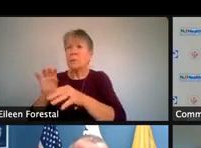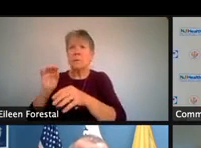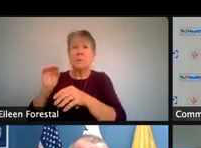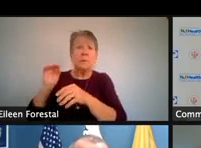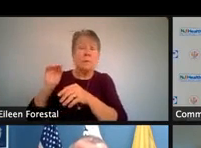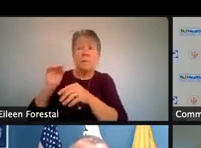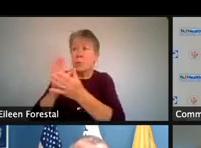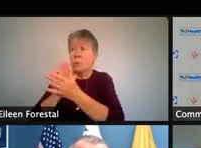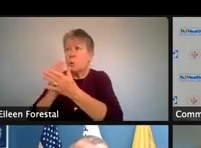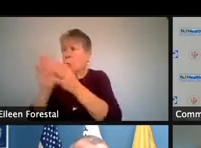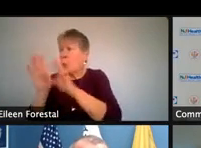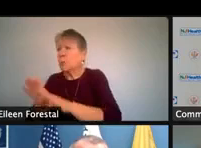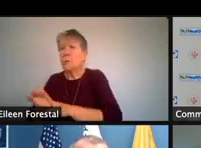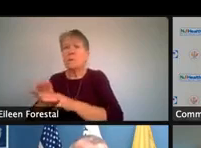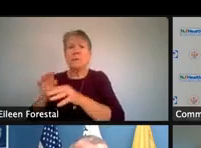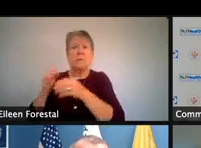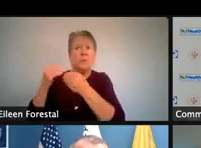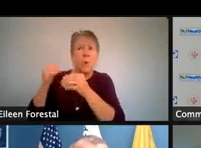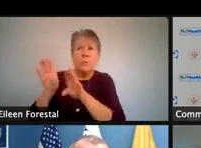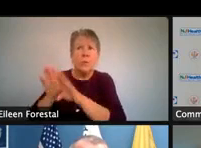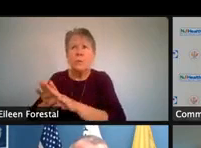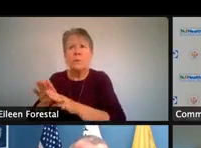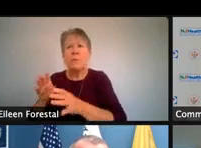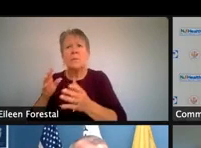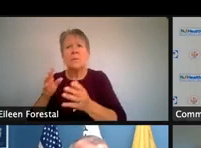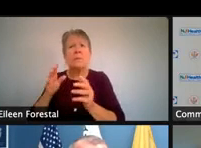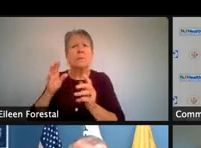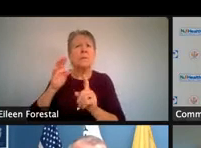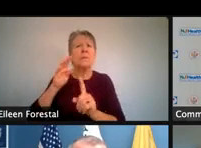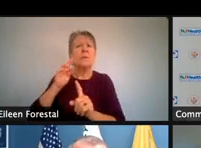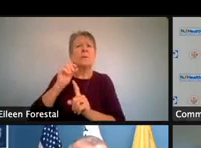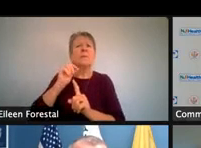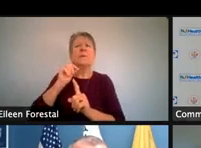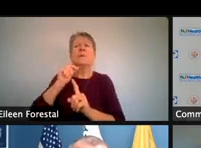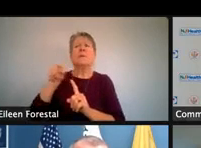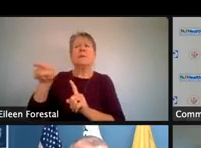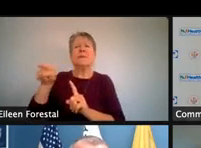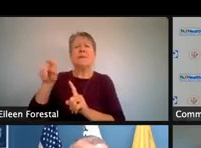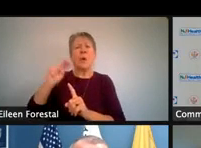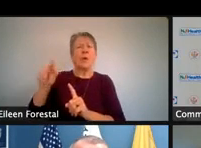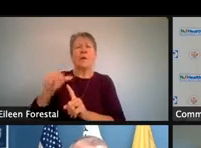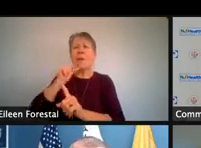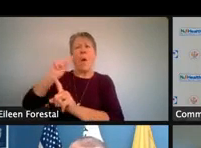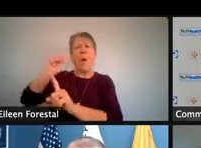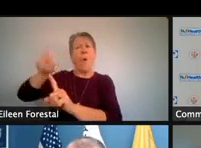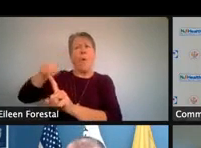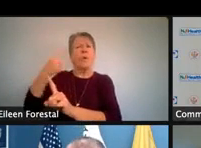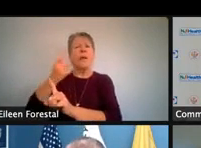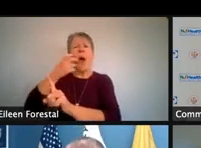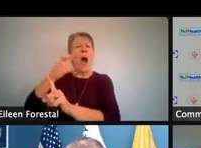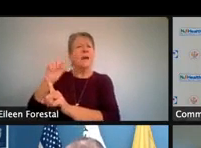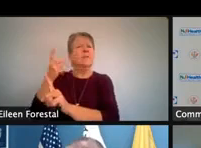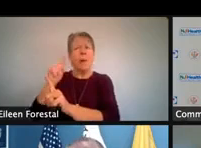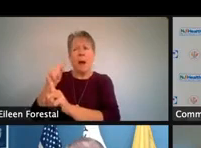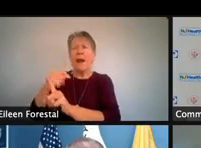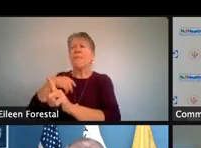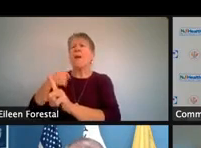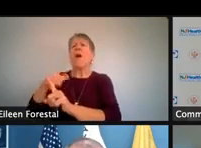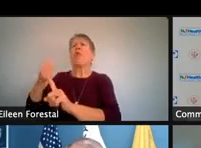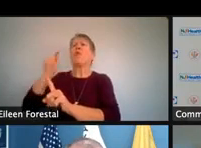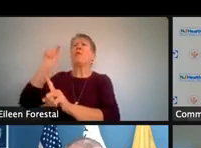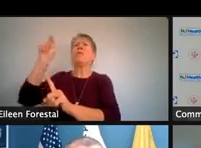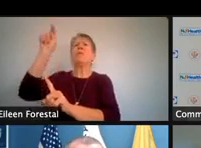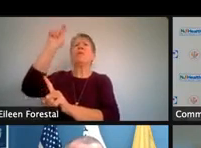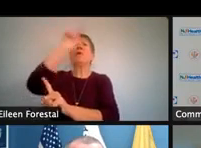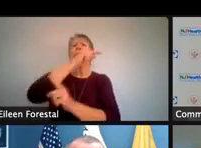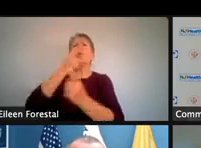to take similar steps as Mayor Baraka? And then one on schools. A lot of districts are approaching their end of